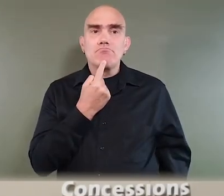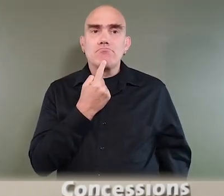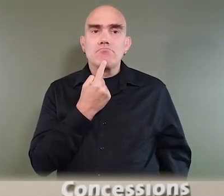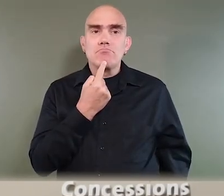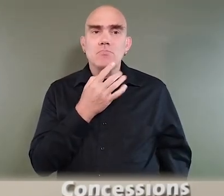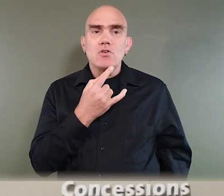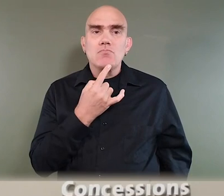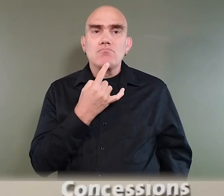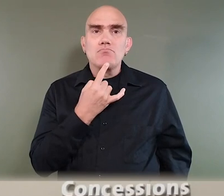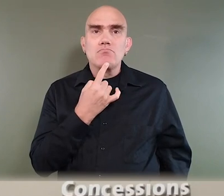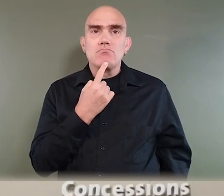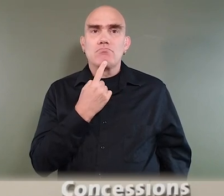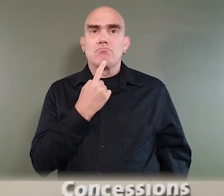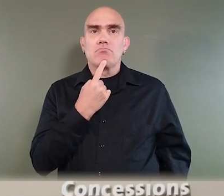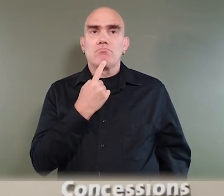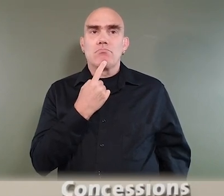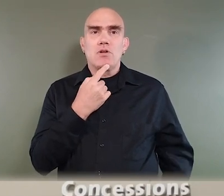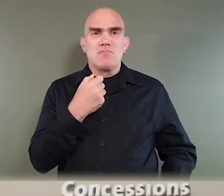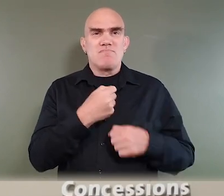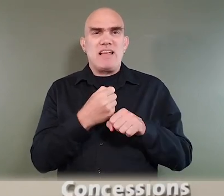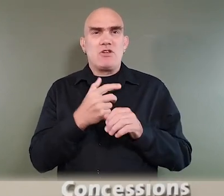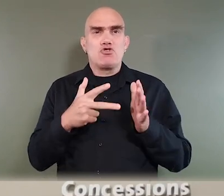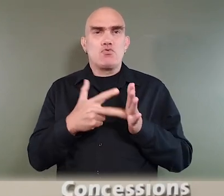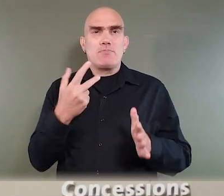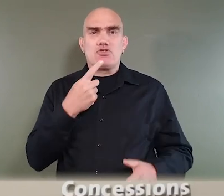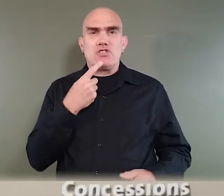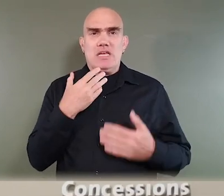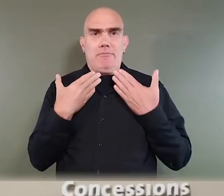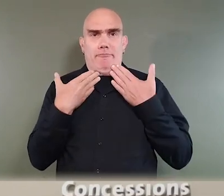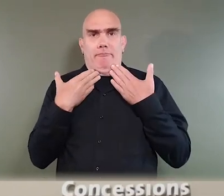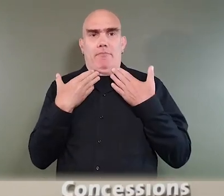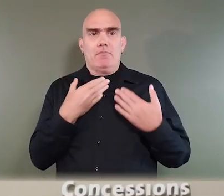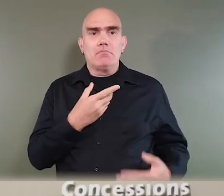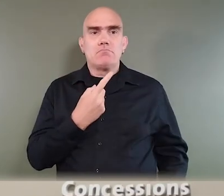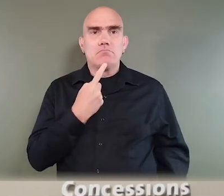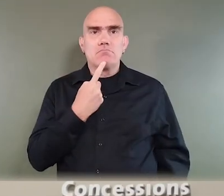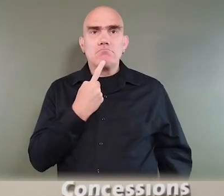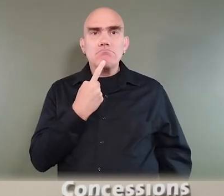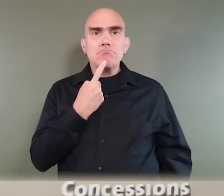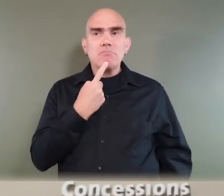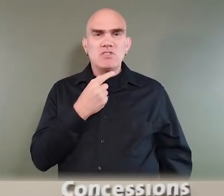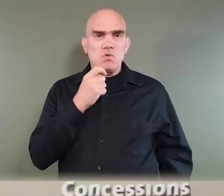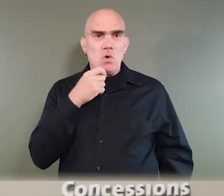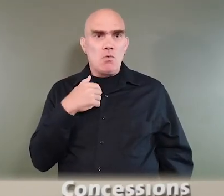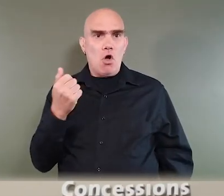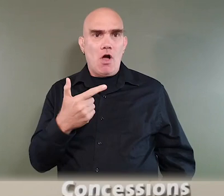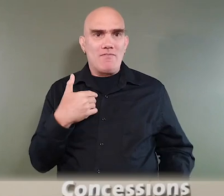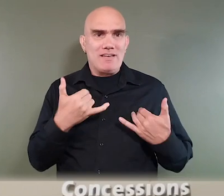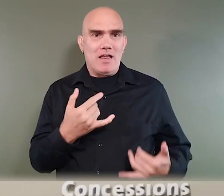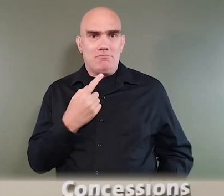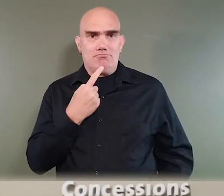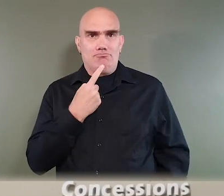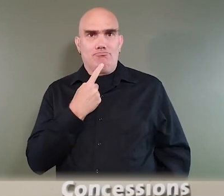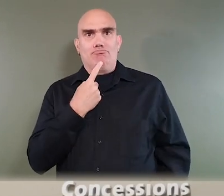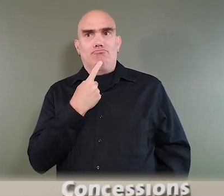push your chin back in space, creating a triple chin. It's cool, we all have it now. Look around, make a silly face,